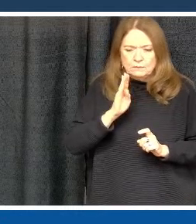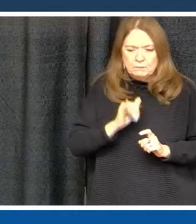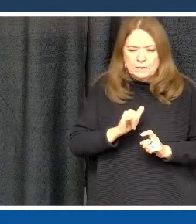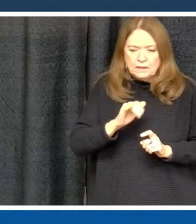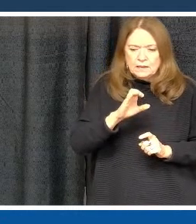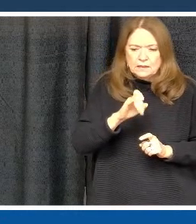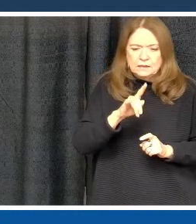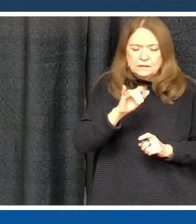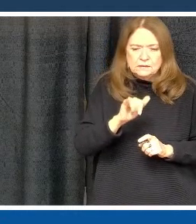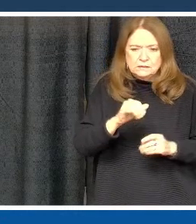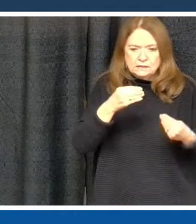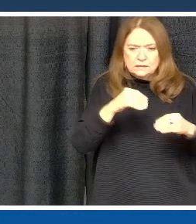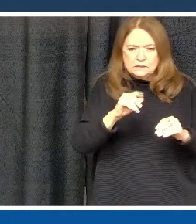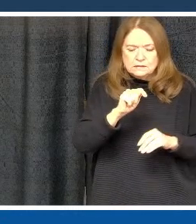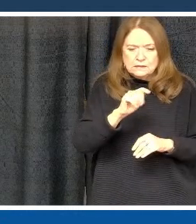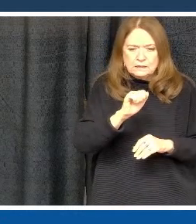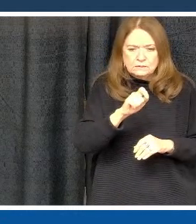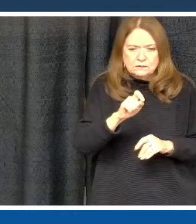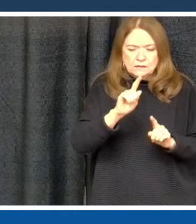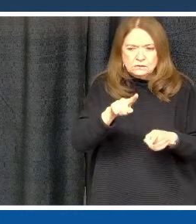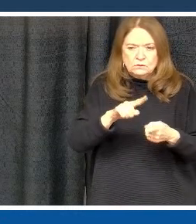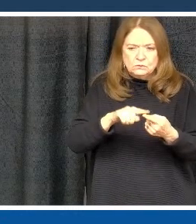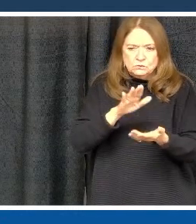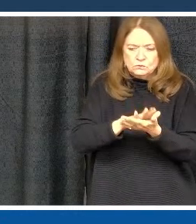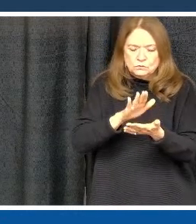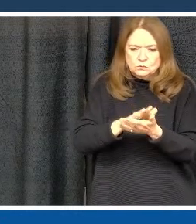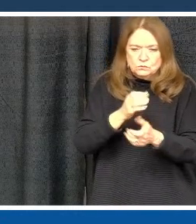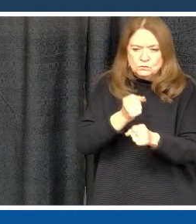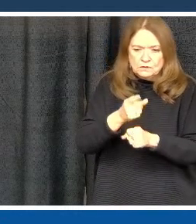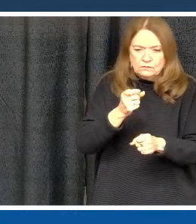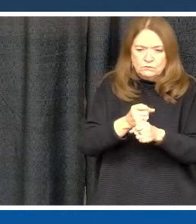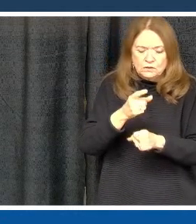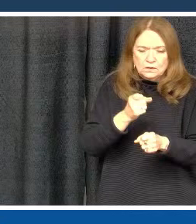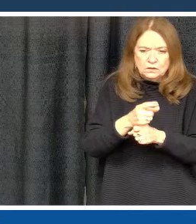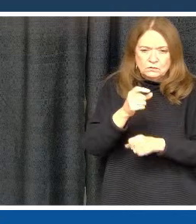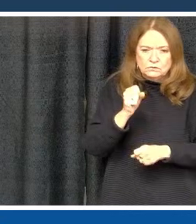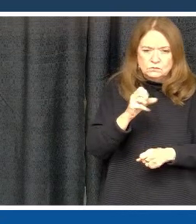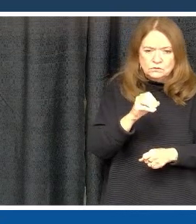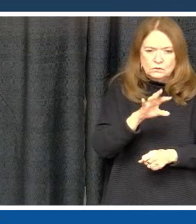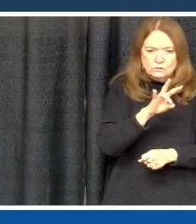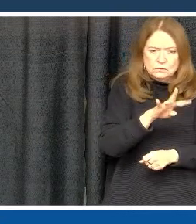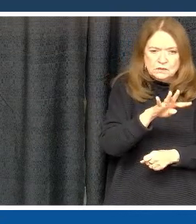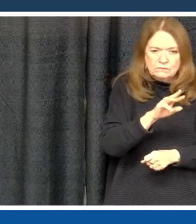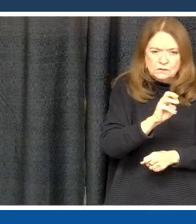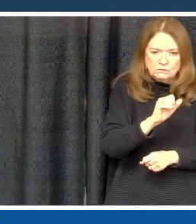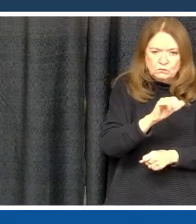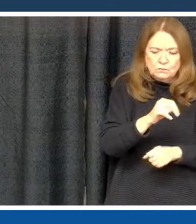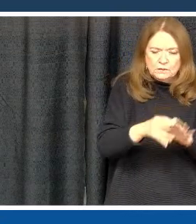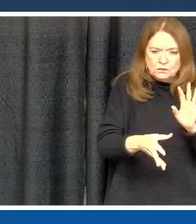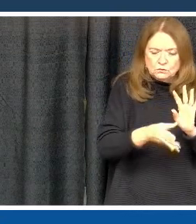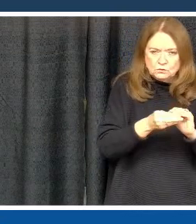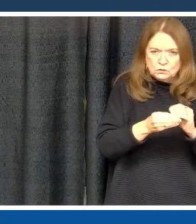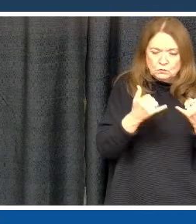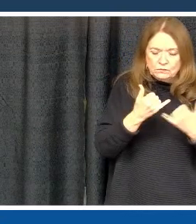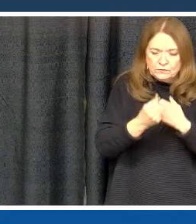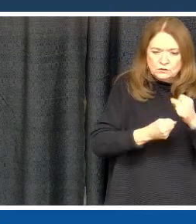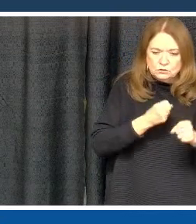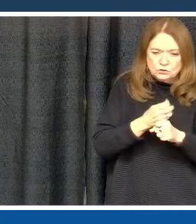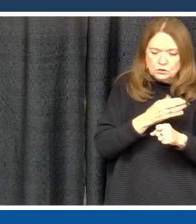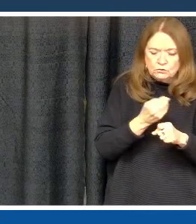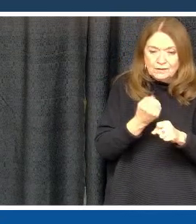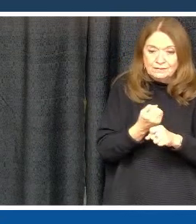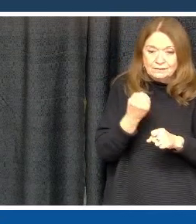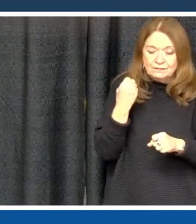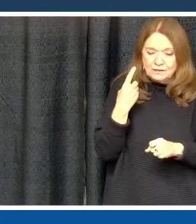city sales tax that go to the schools every year. So 74 million total this year, and last